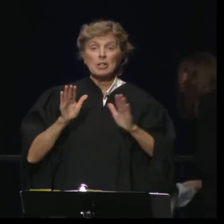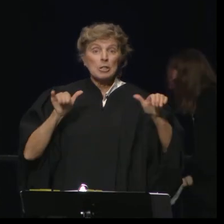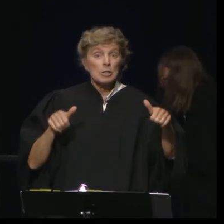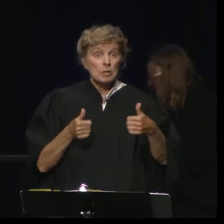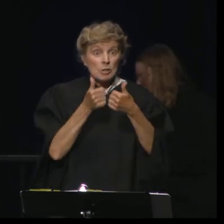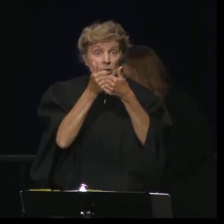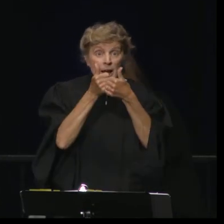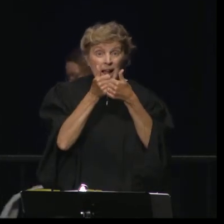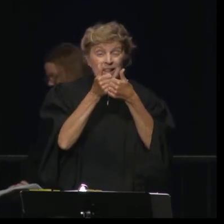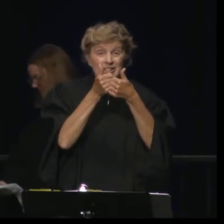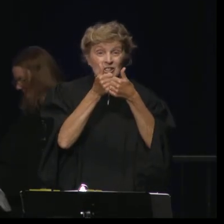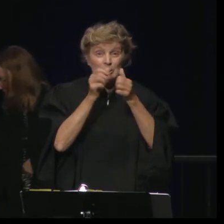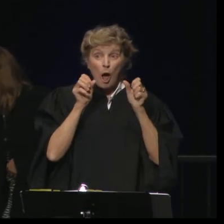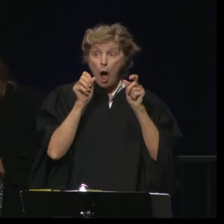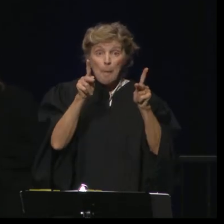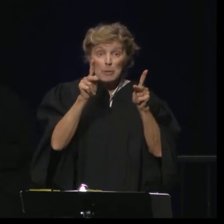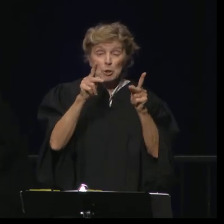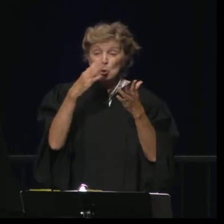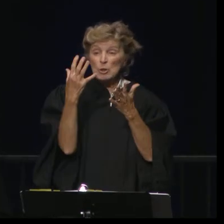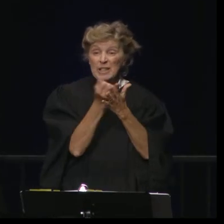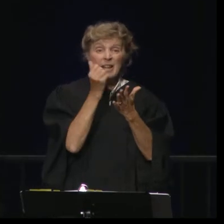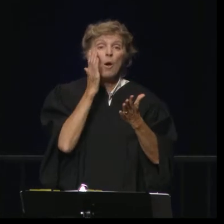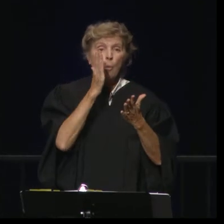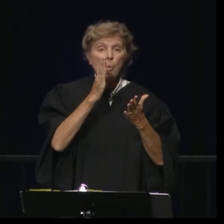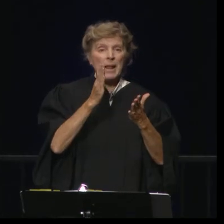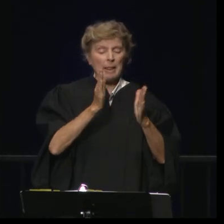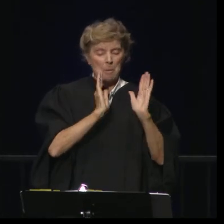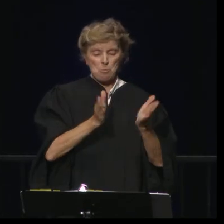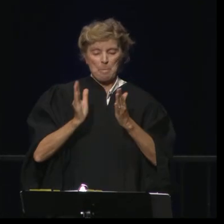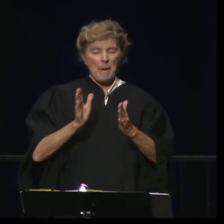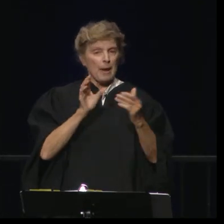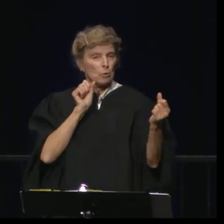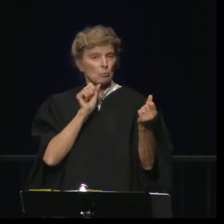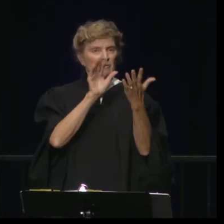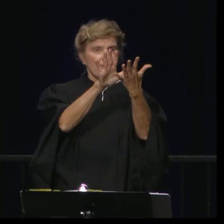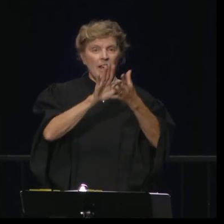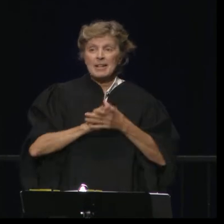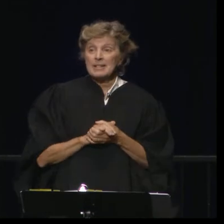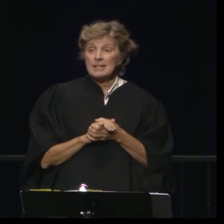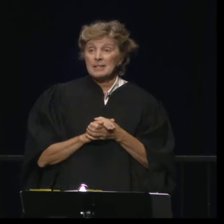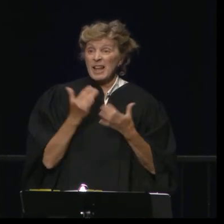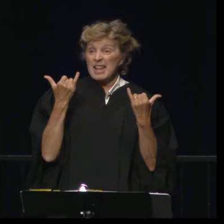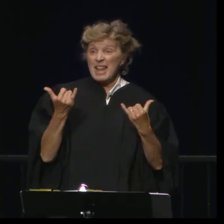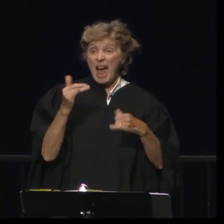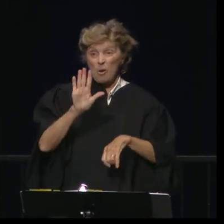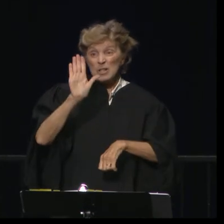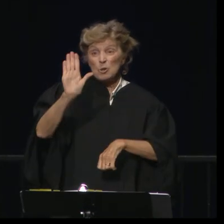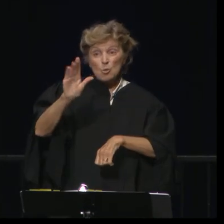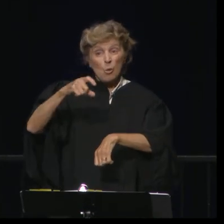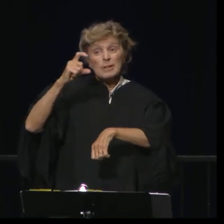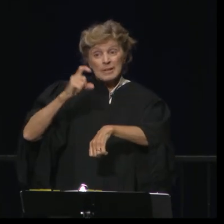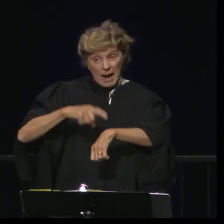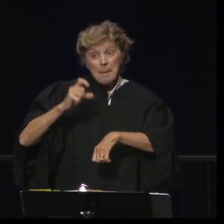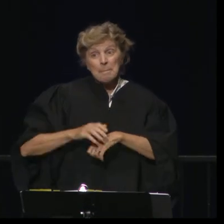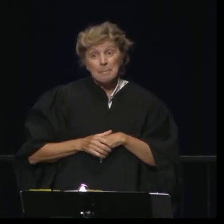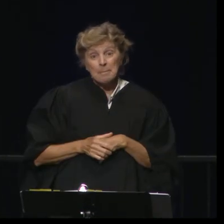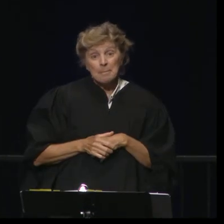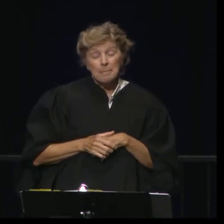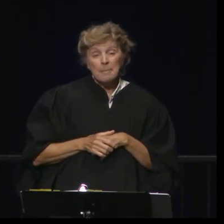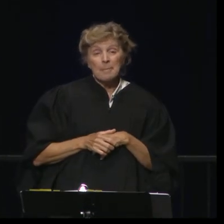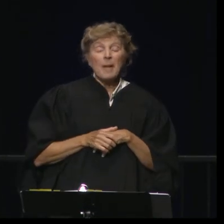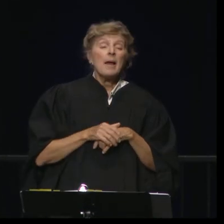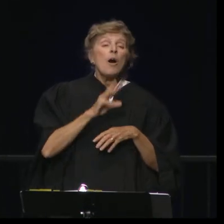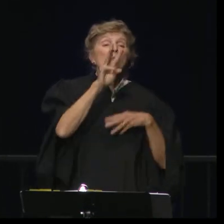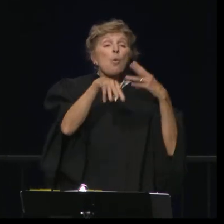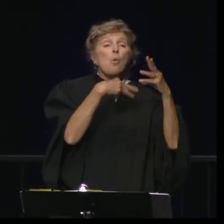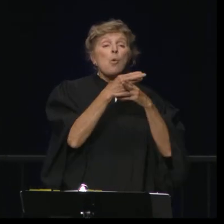challenges and opportunities ahead. It is your time. You have what the world is looking